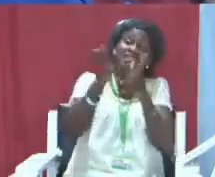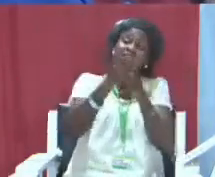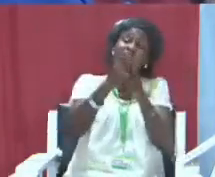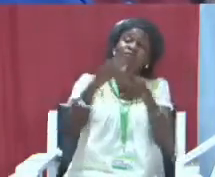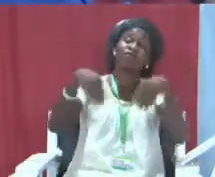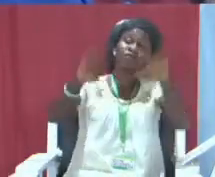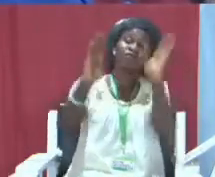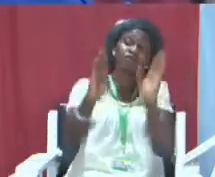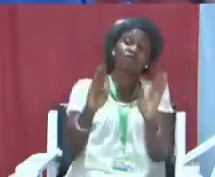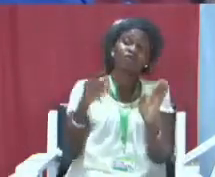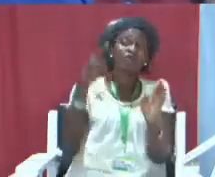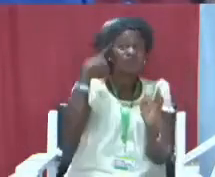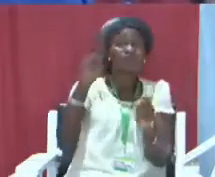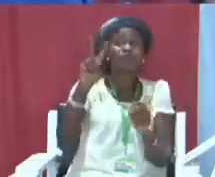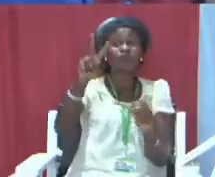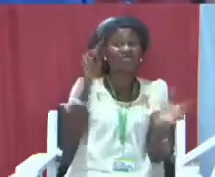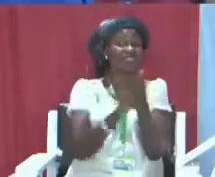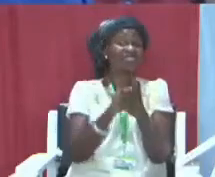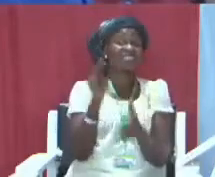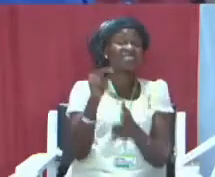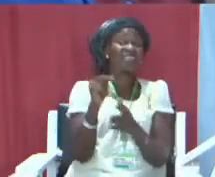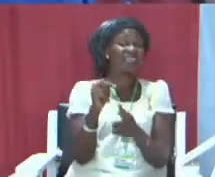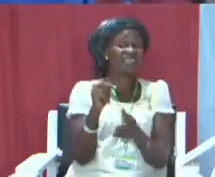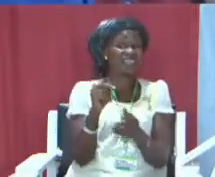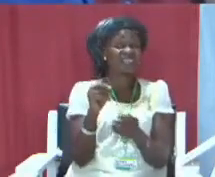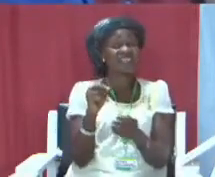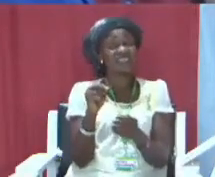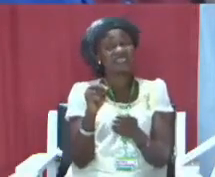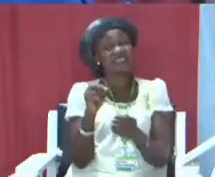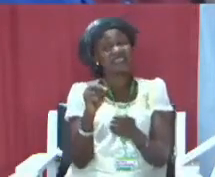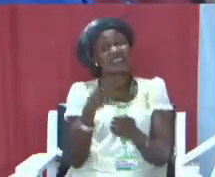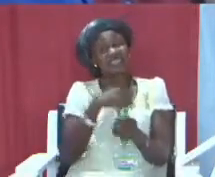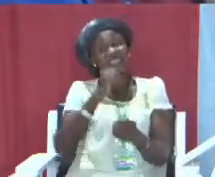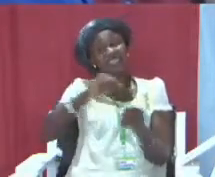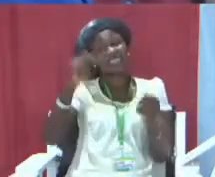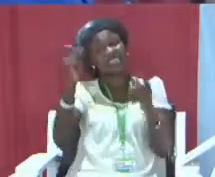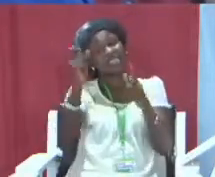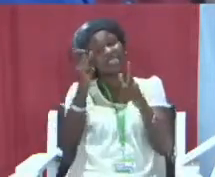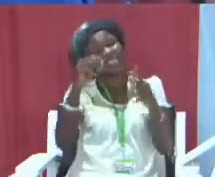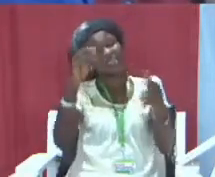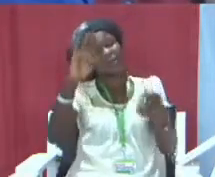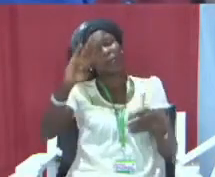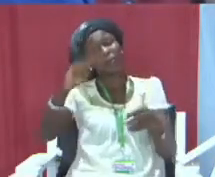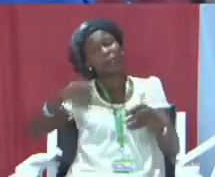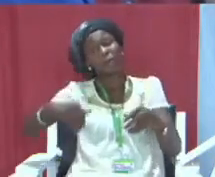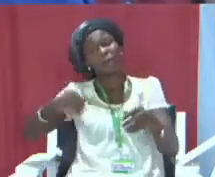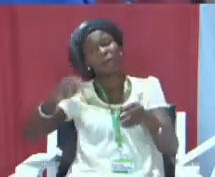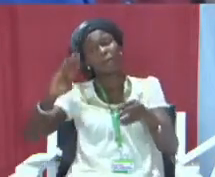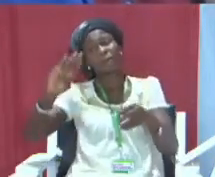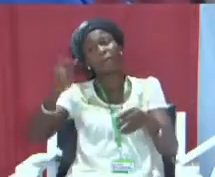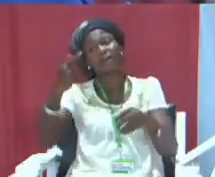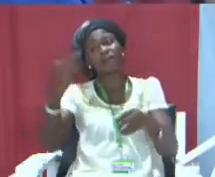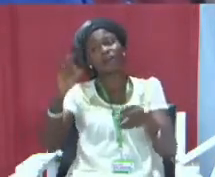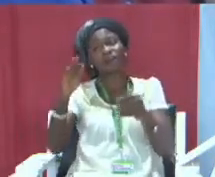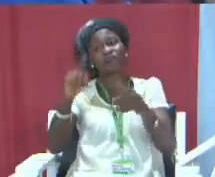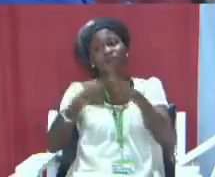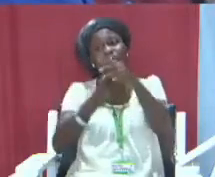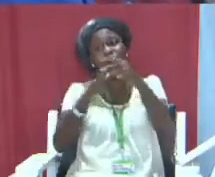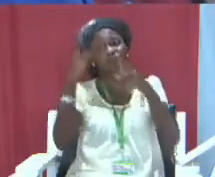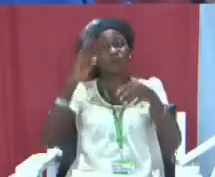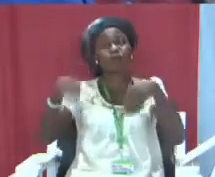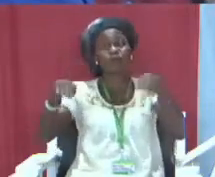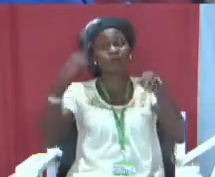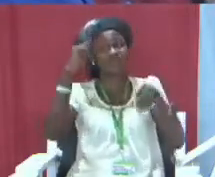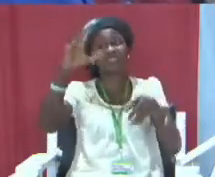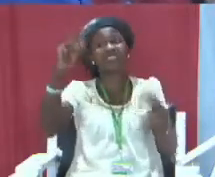sold for 2,000 naira and a bag of beans will be sold for